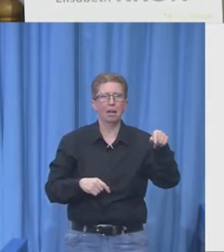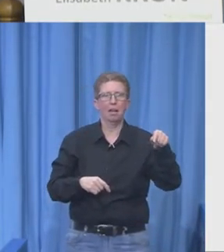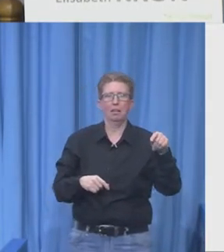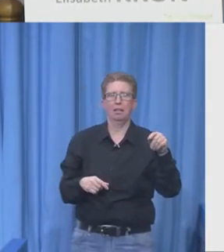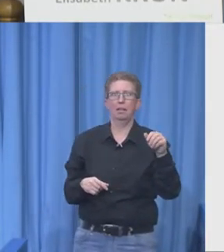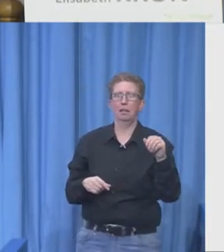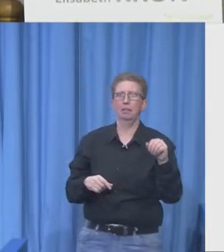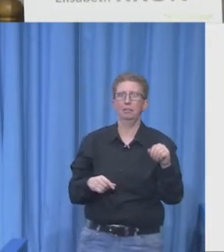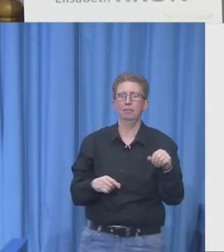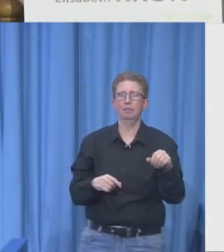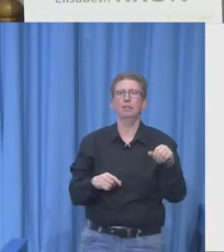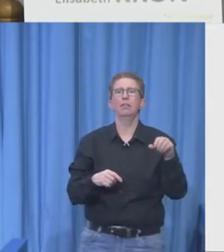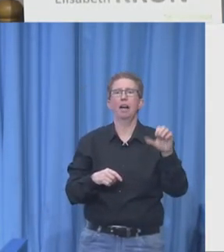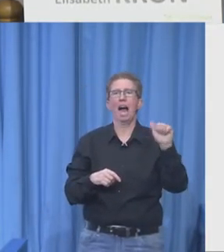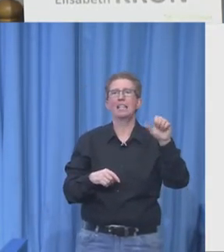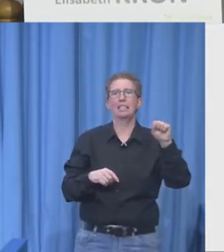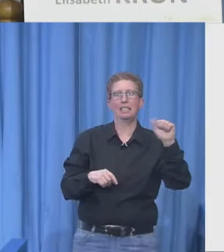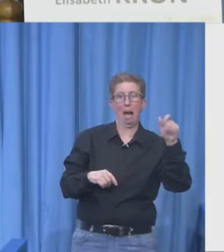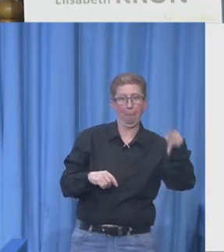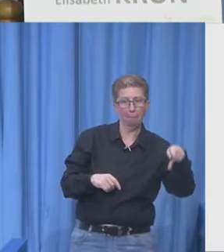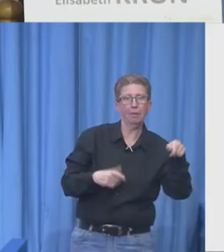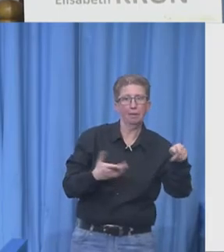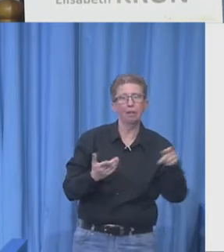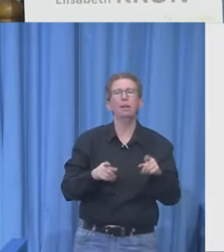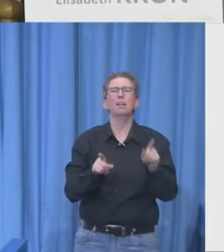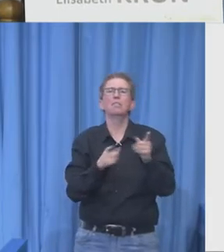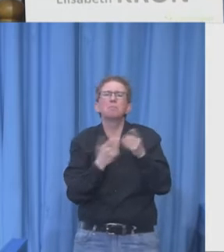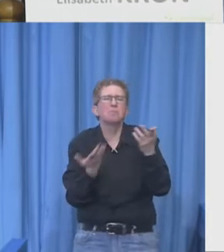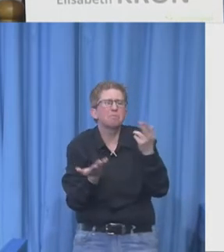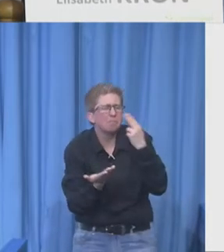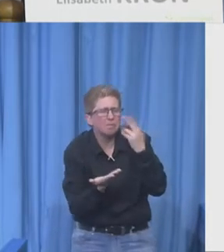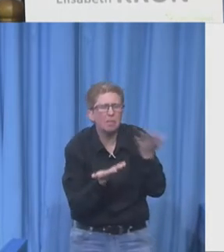company relationships.